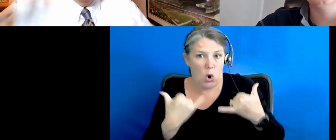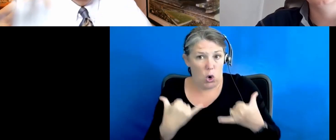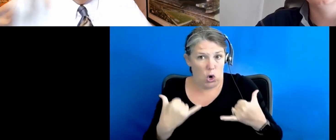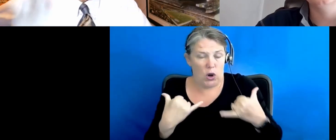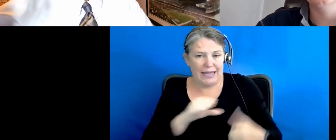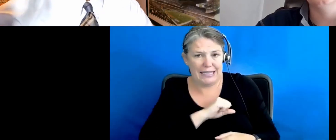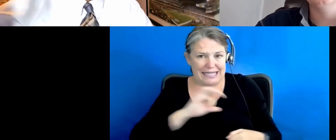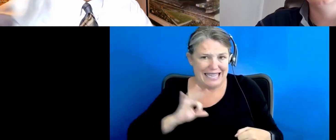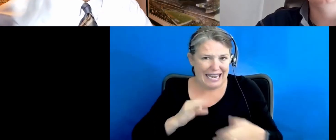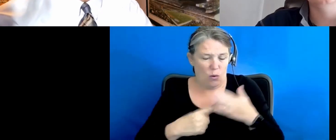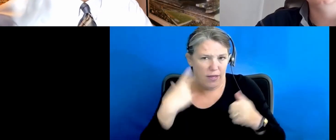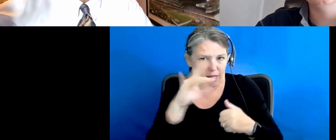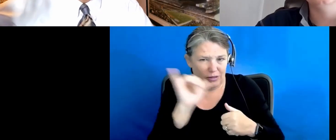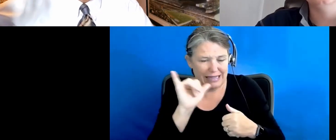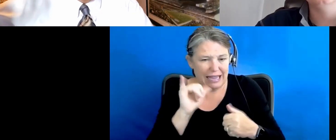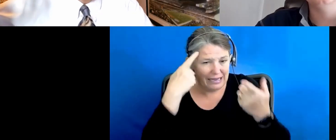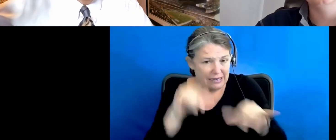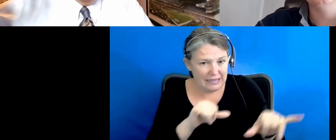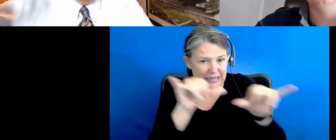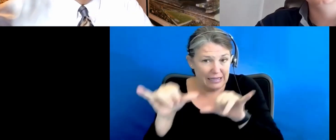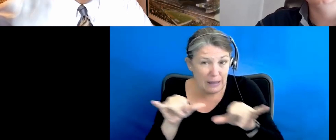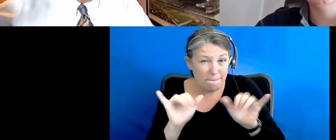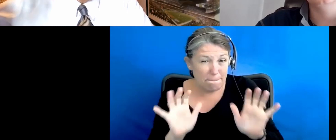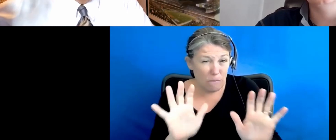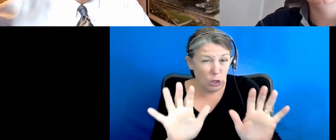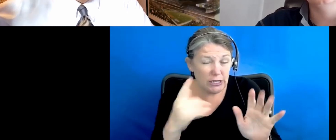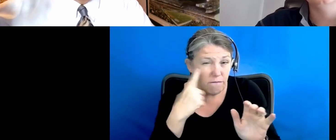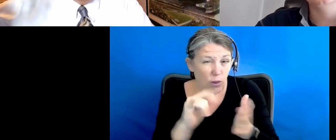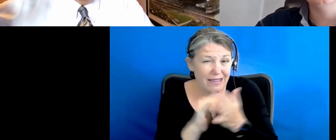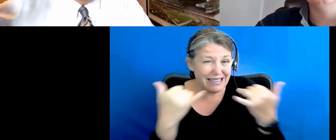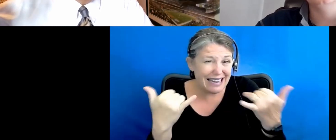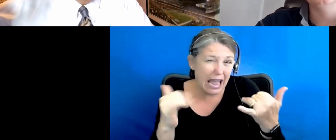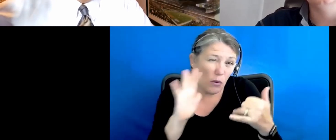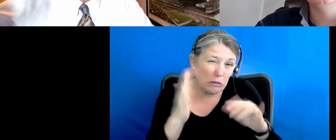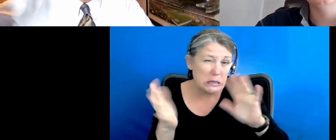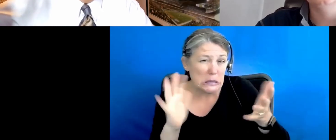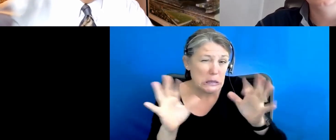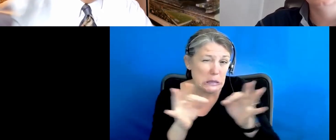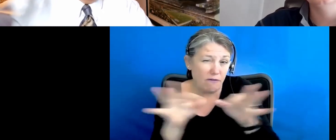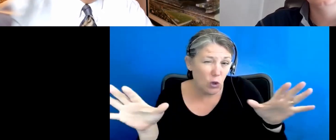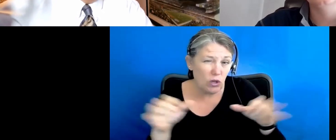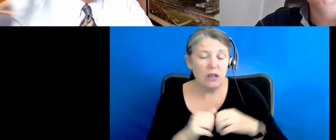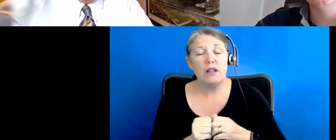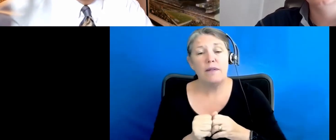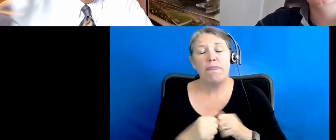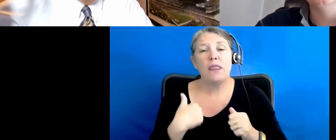Senate, the consensus was that pushing for ratification now would be somewhat futile. We are reassessing our